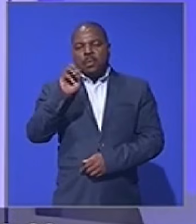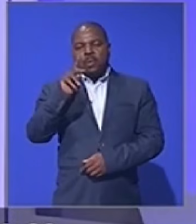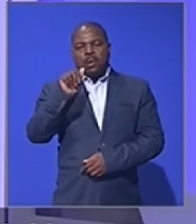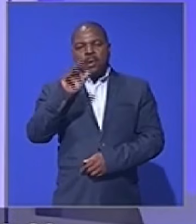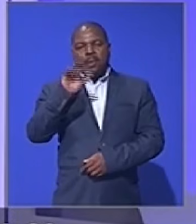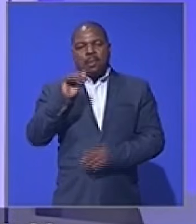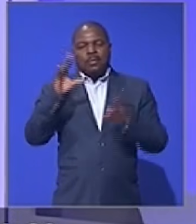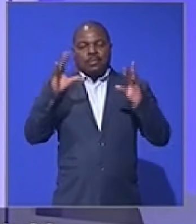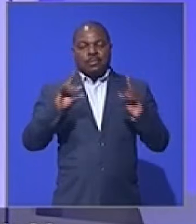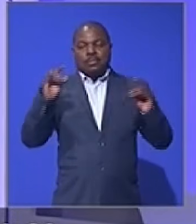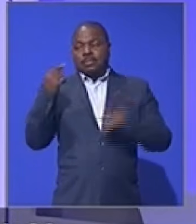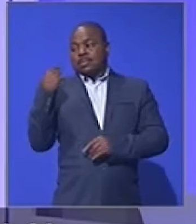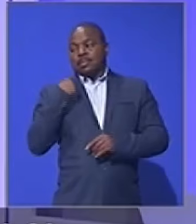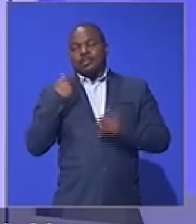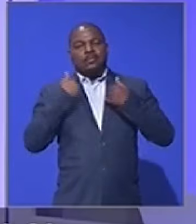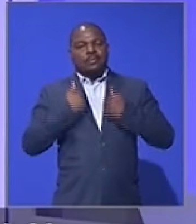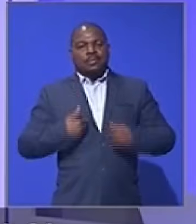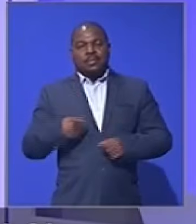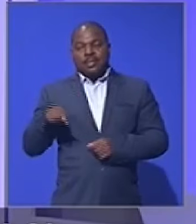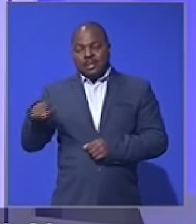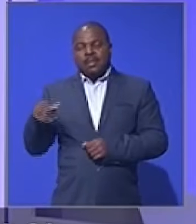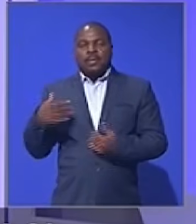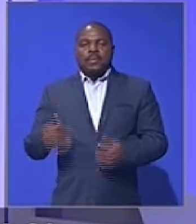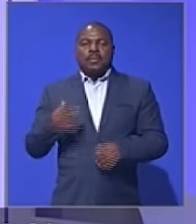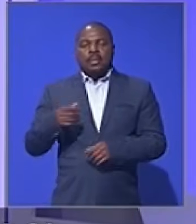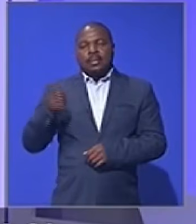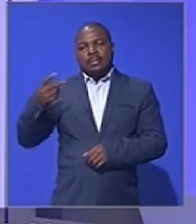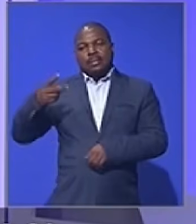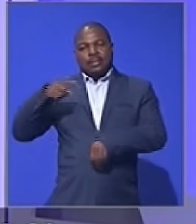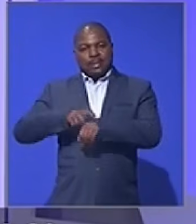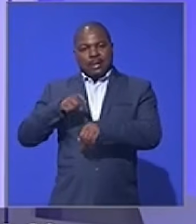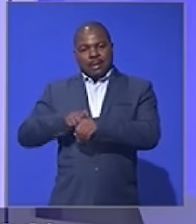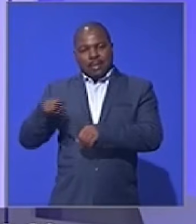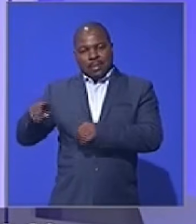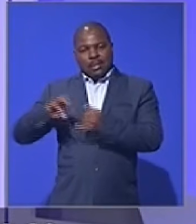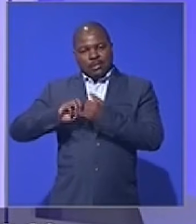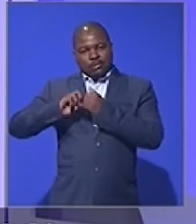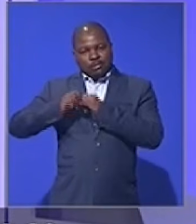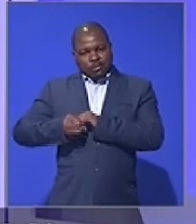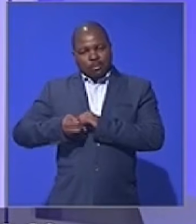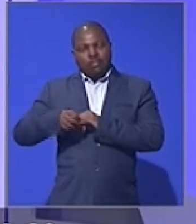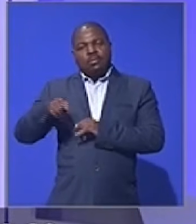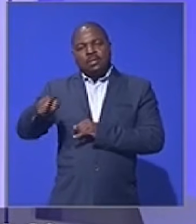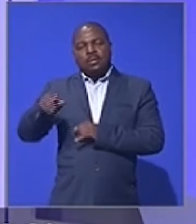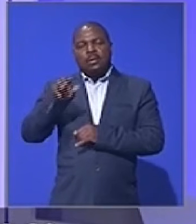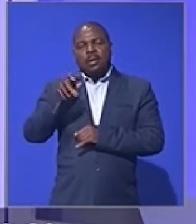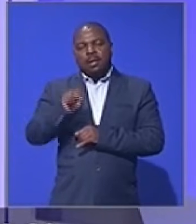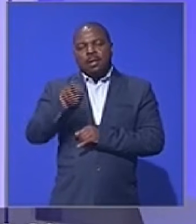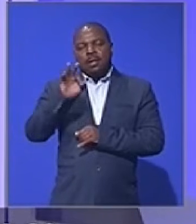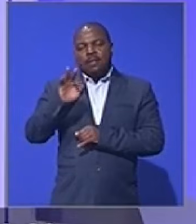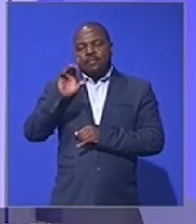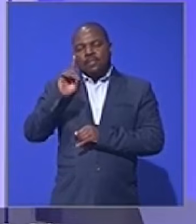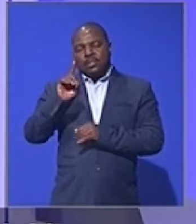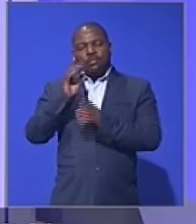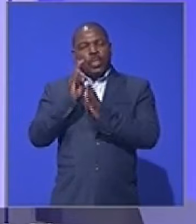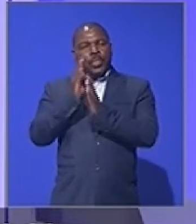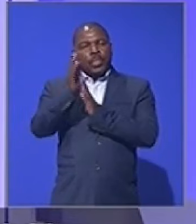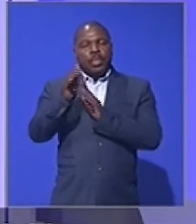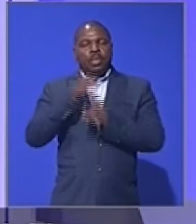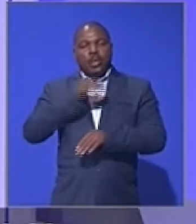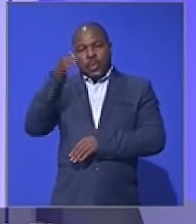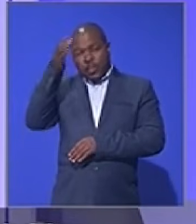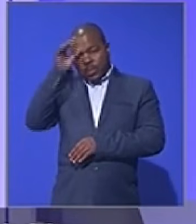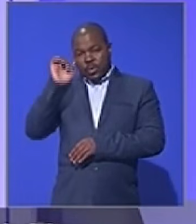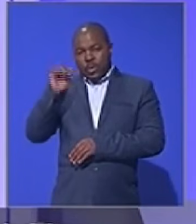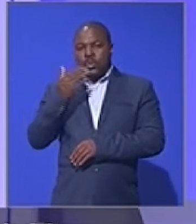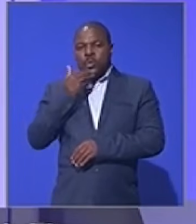ka Sontaga. Se e be e le sehla sa bobedi sa Makesi FC Leagueng ya NFD ka tlase ga tlhahlo